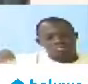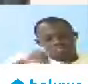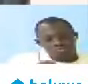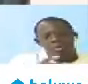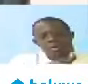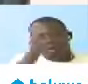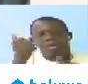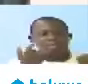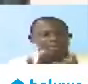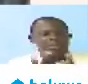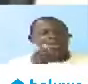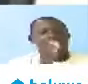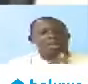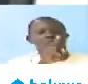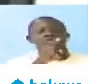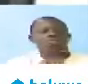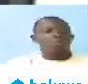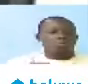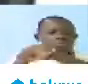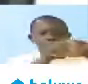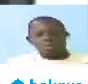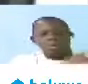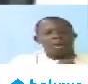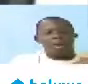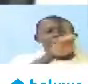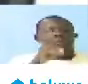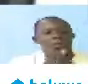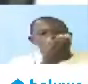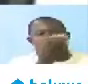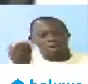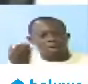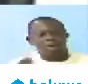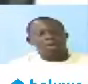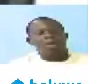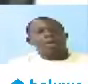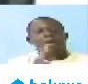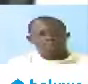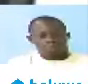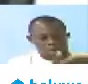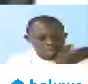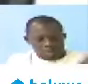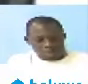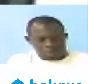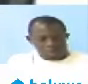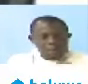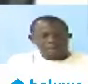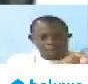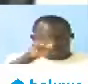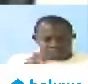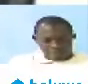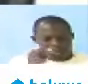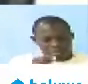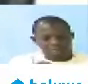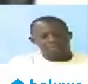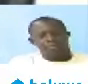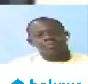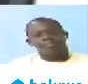you? So Brian Janim Bebola ye. Before we left there.